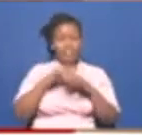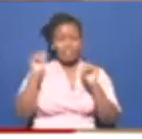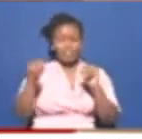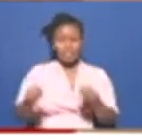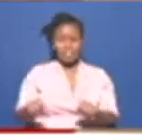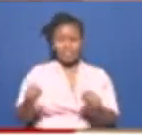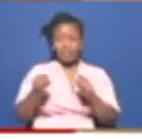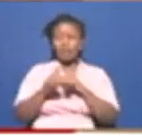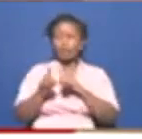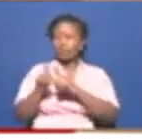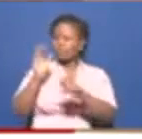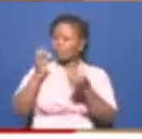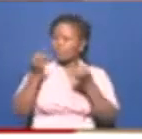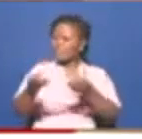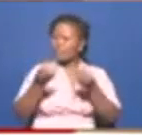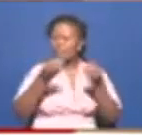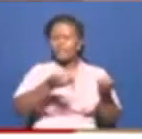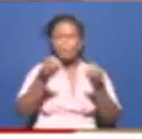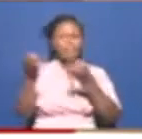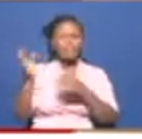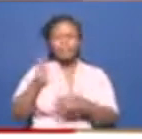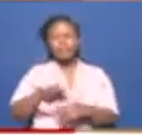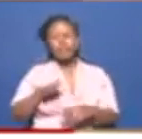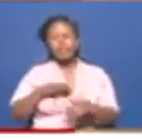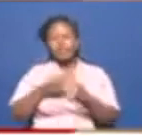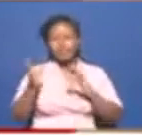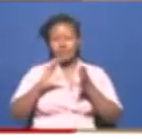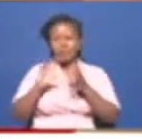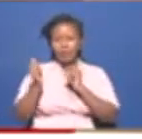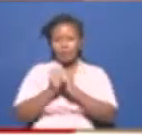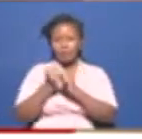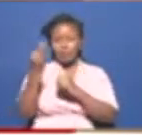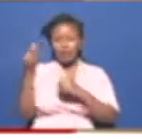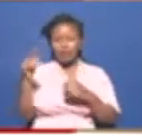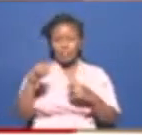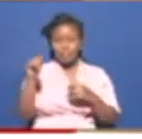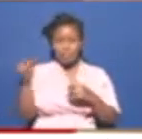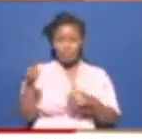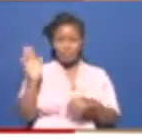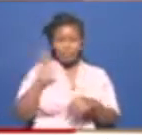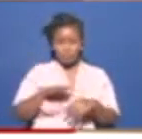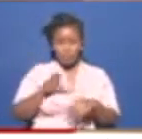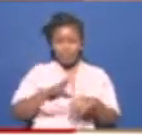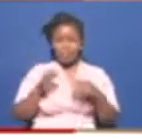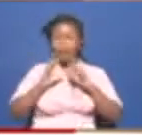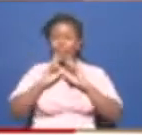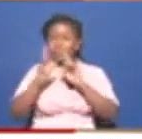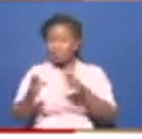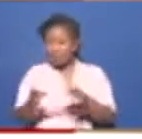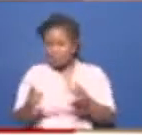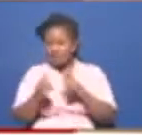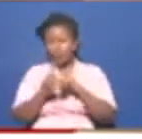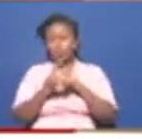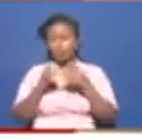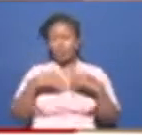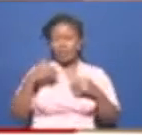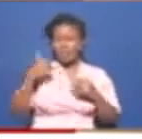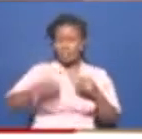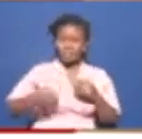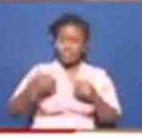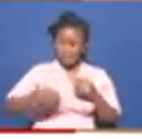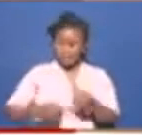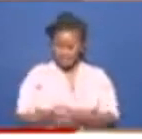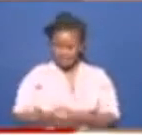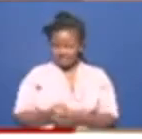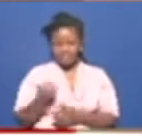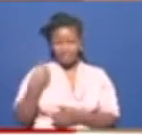many women, and that roughly 13,000 women are reported to have had fistula and gotten surgeries. 13,000. The number is quite high.